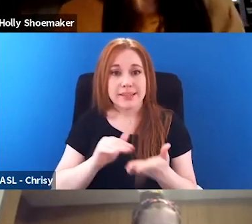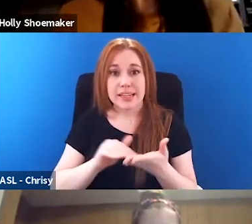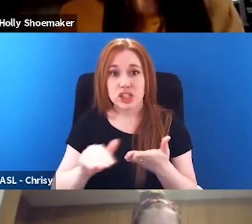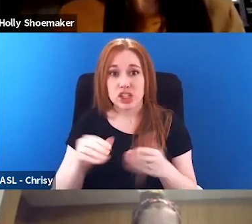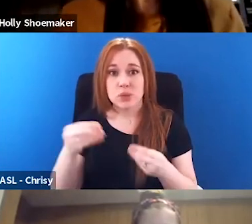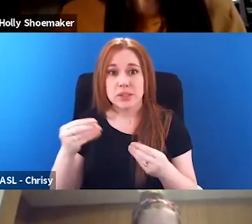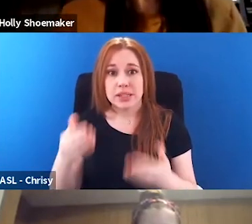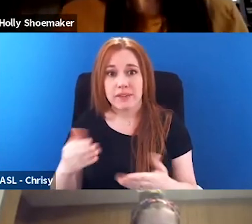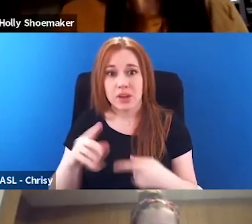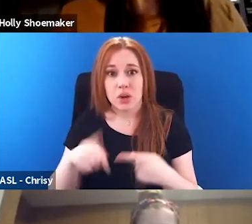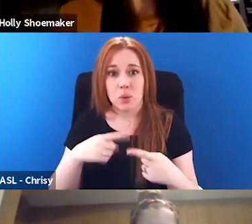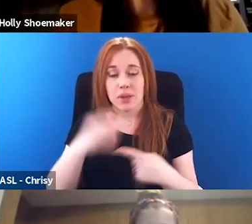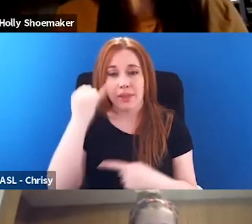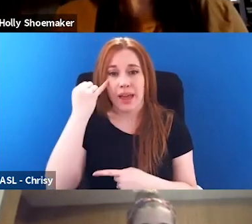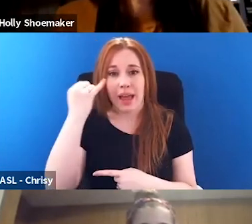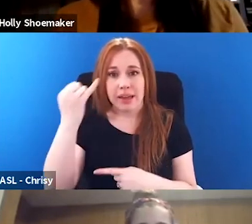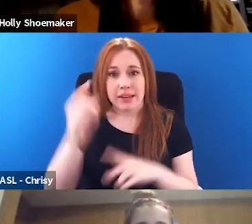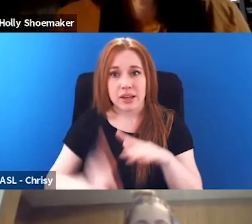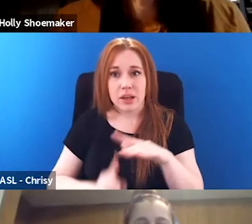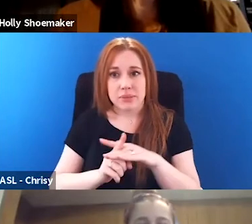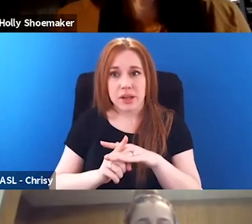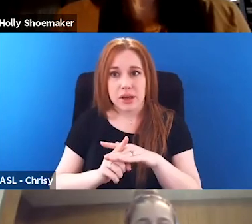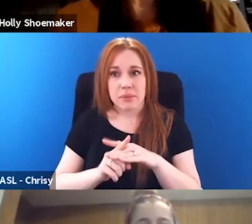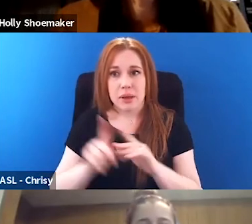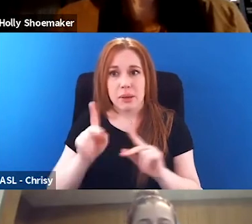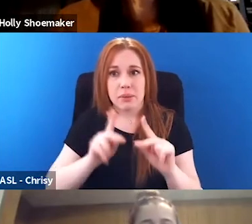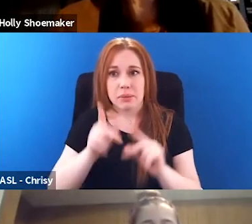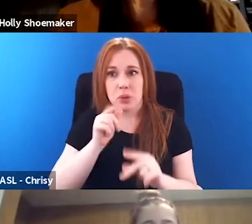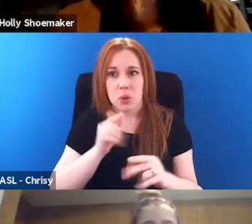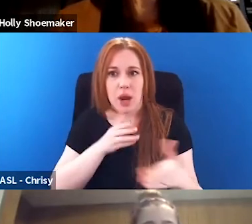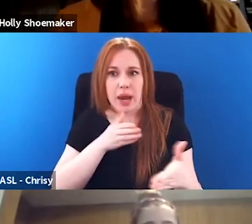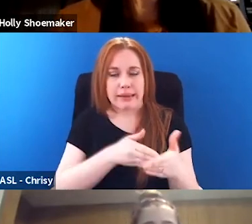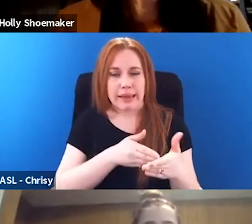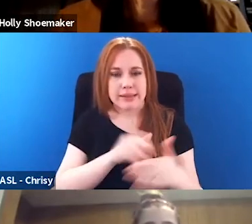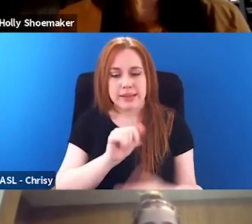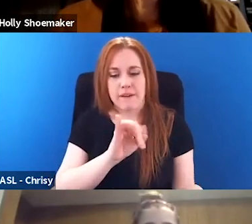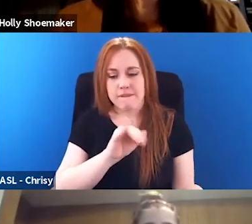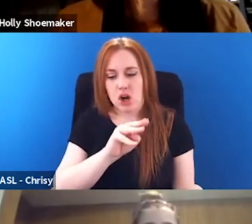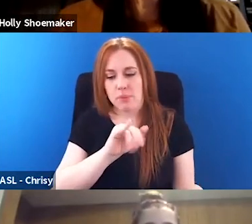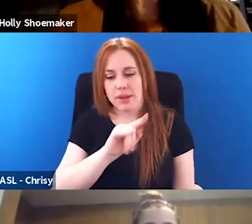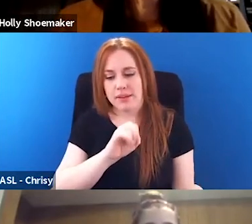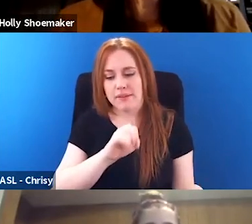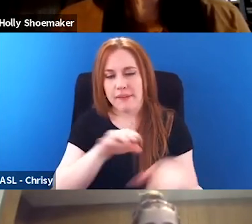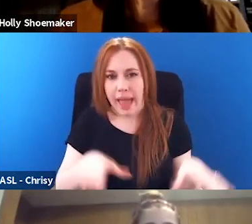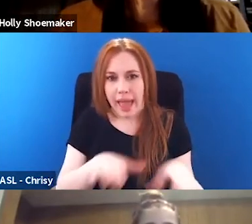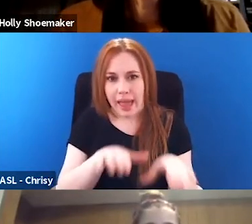given when the idea comes up, aka people who are against affirmative action and the like.